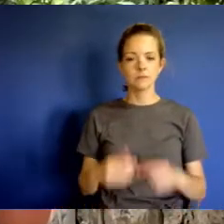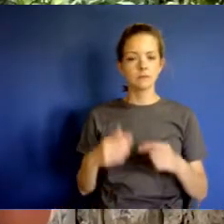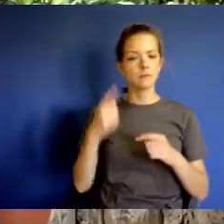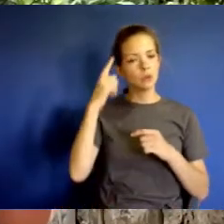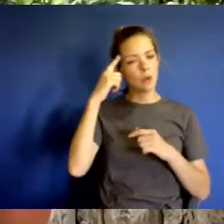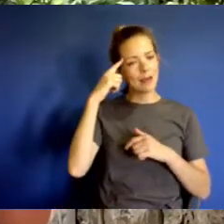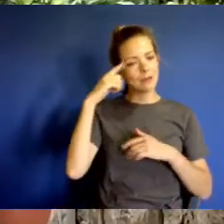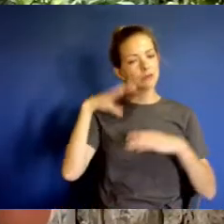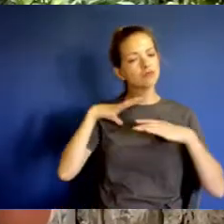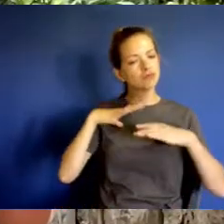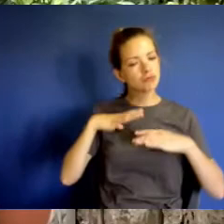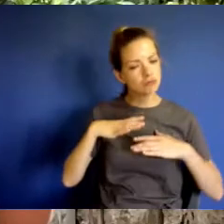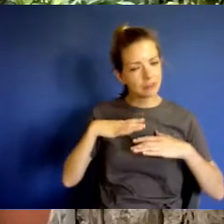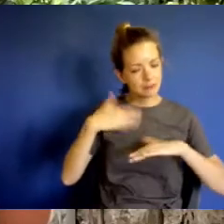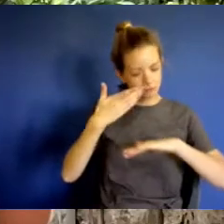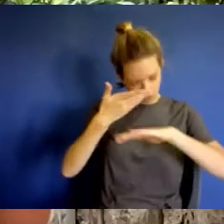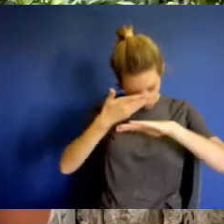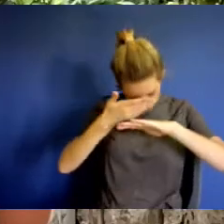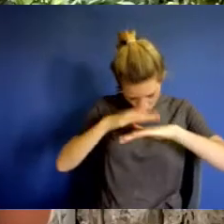Let your head rest on the mat.